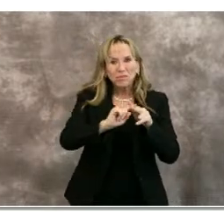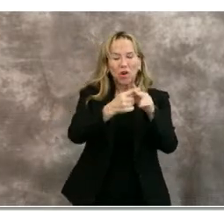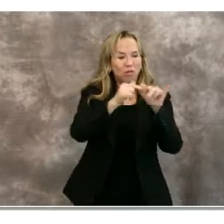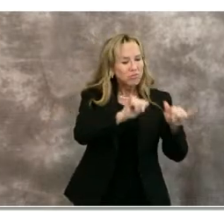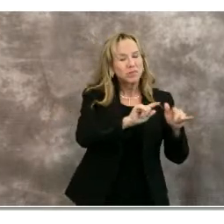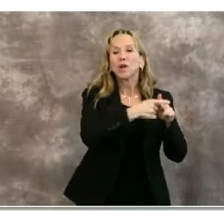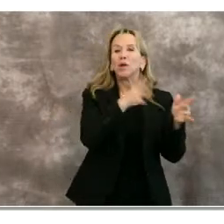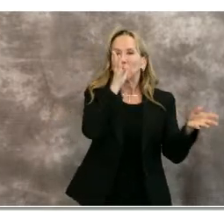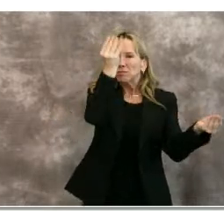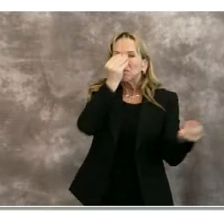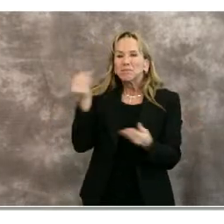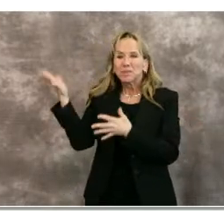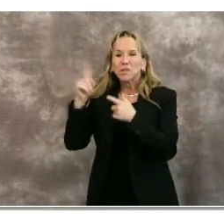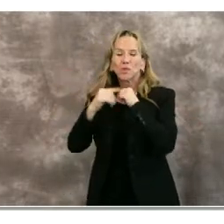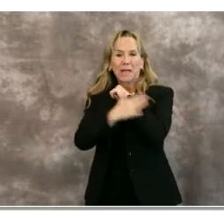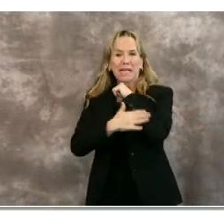three